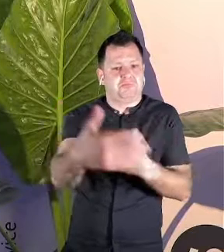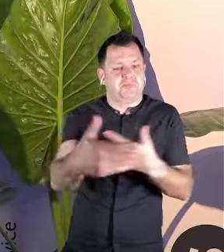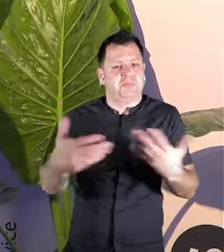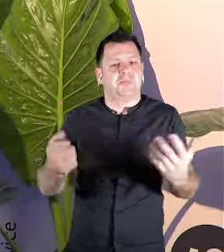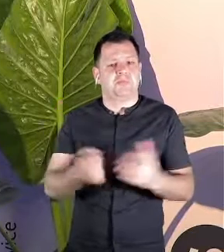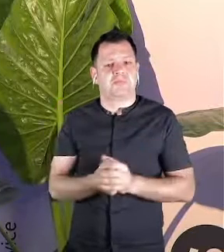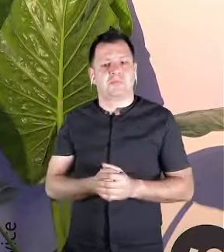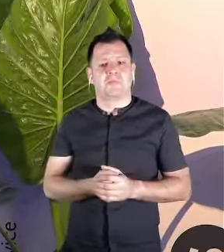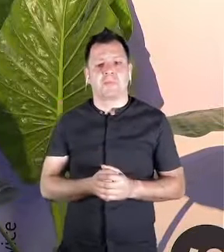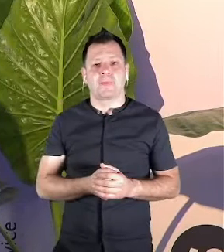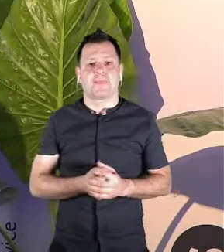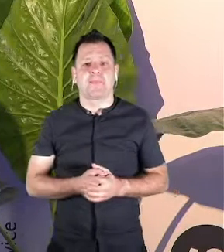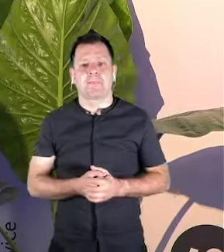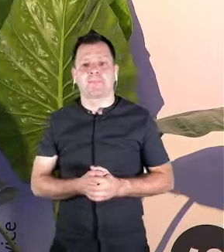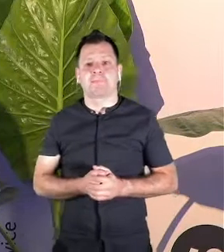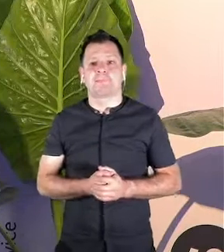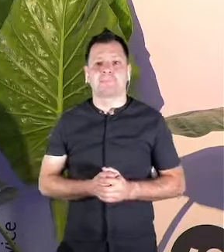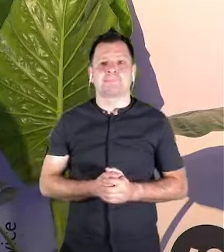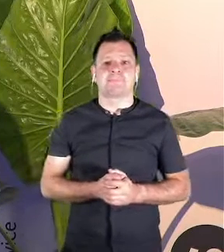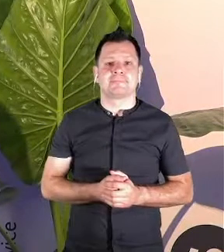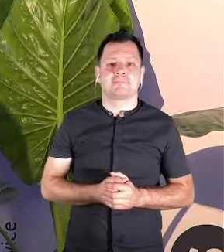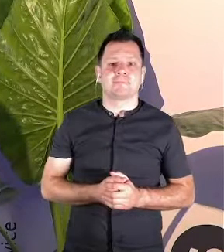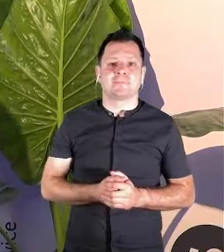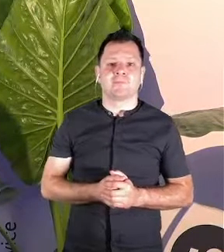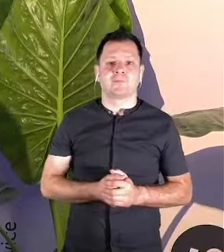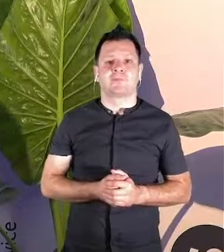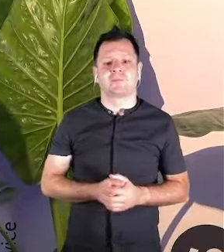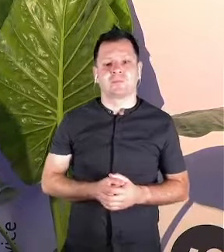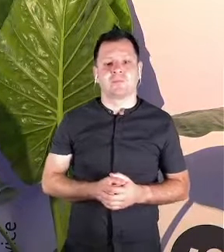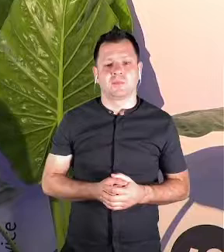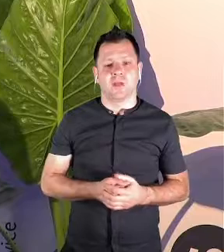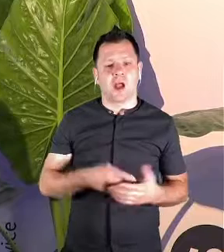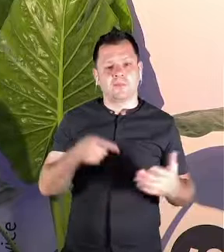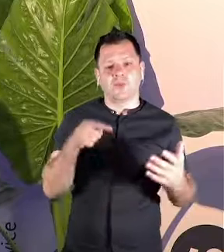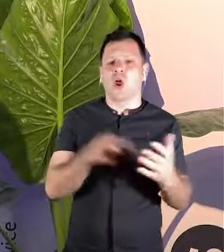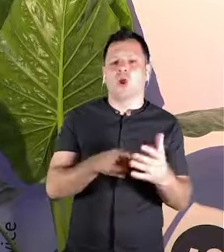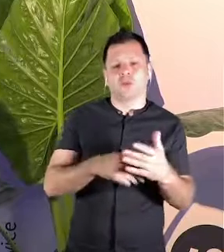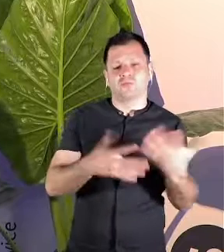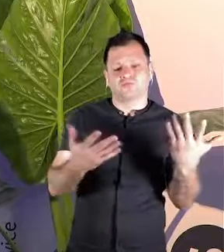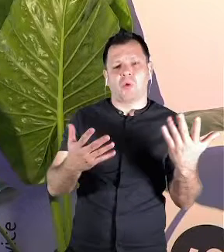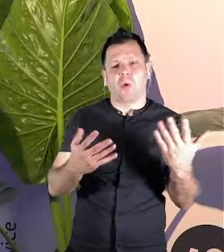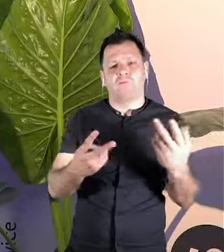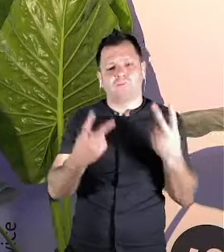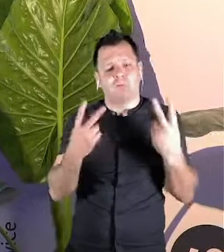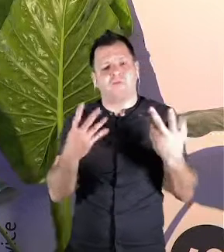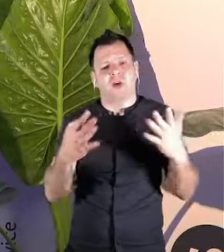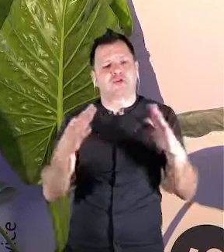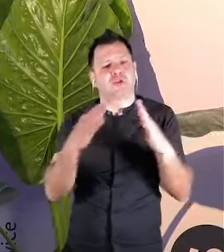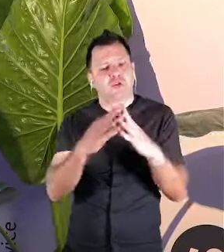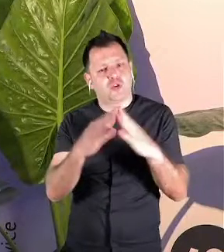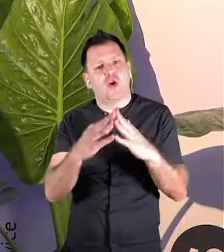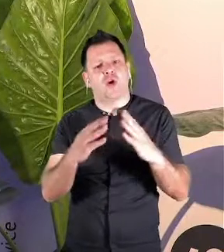why also you like to have a very nice design because you just want to stay home?